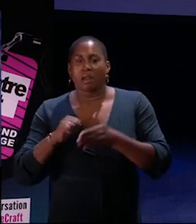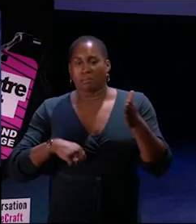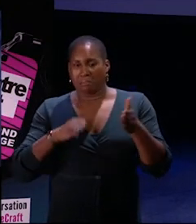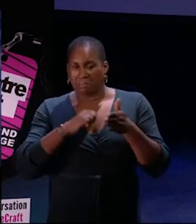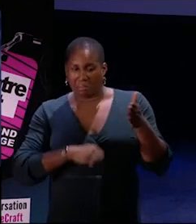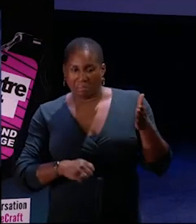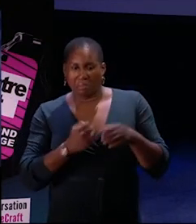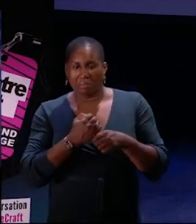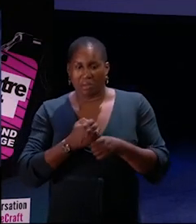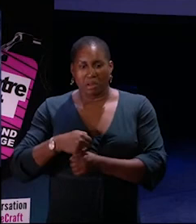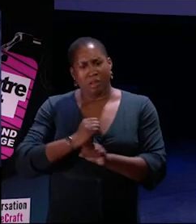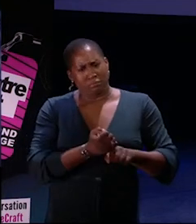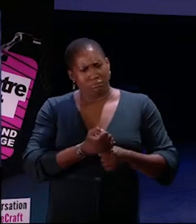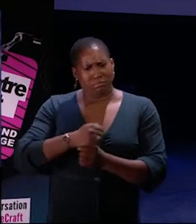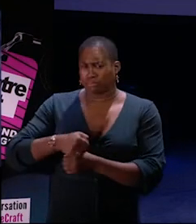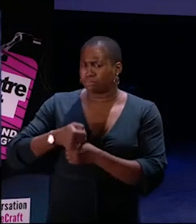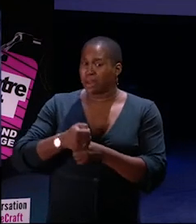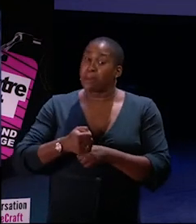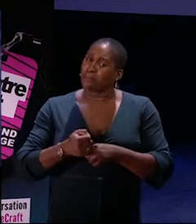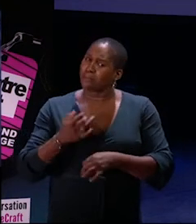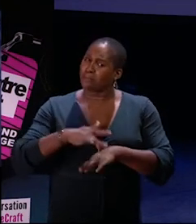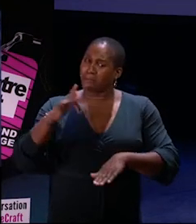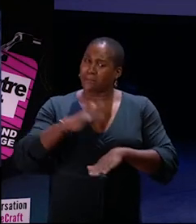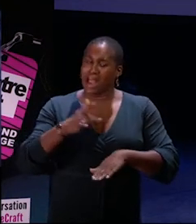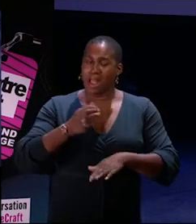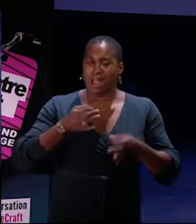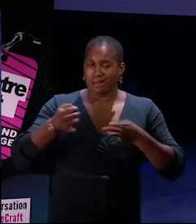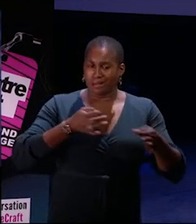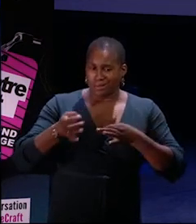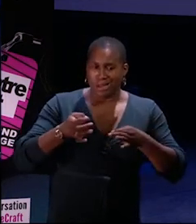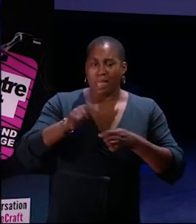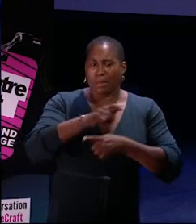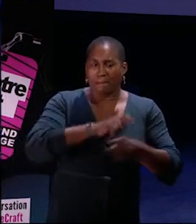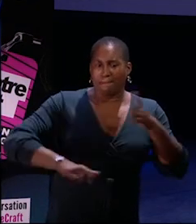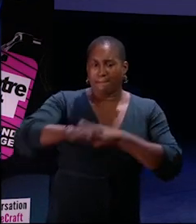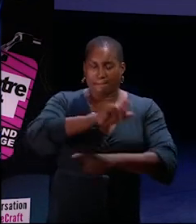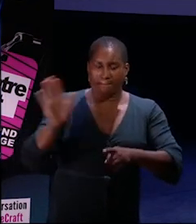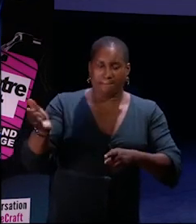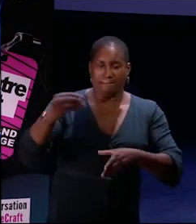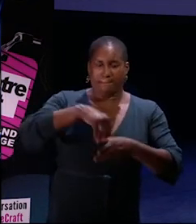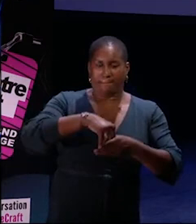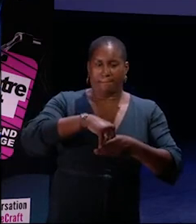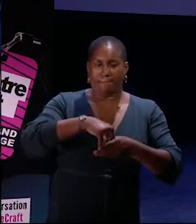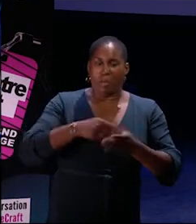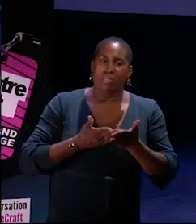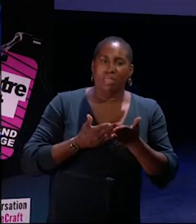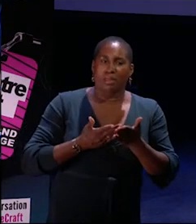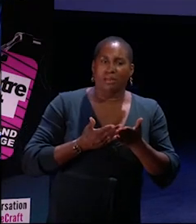key professional actors and then loads of people from the community to make up, and this thing went through town. It